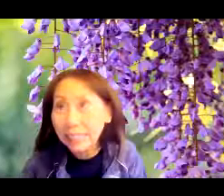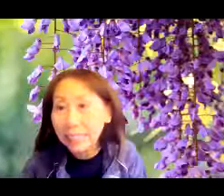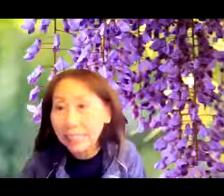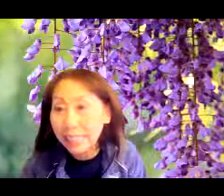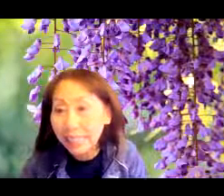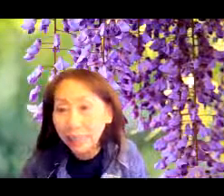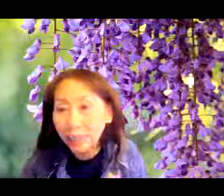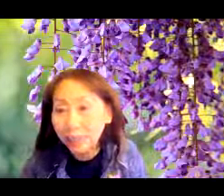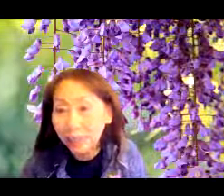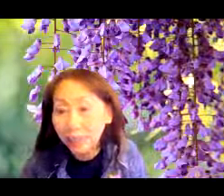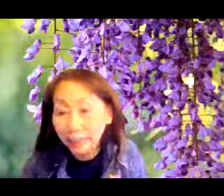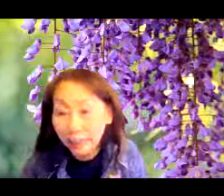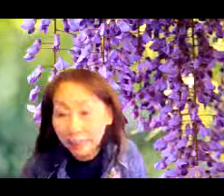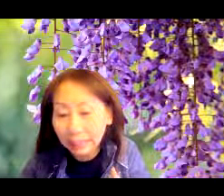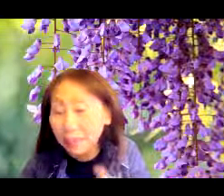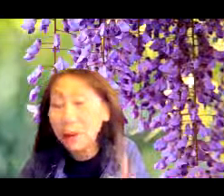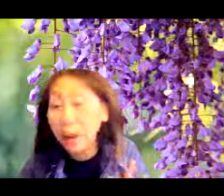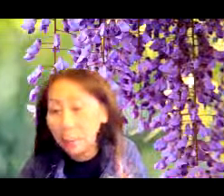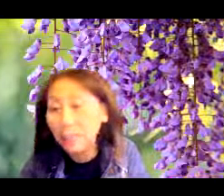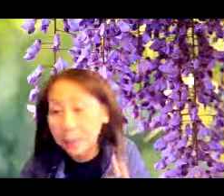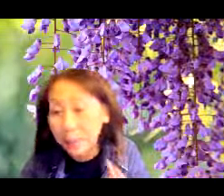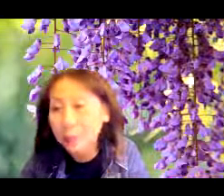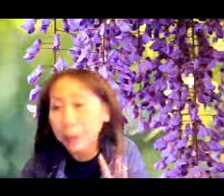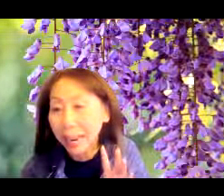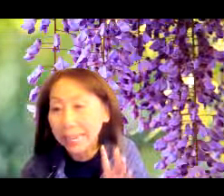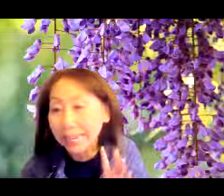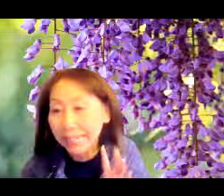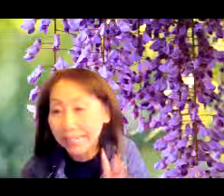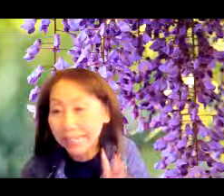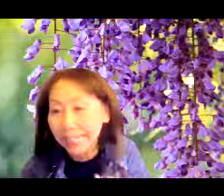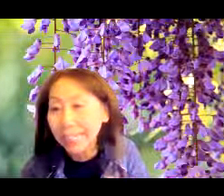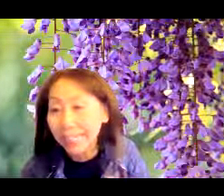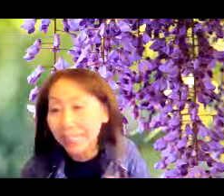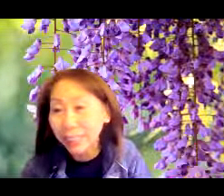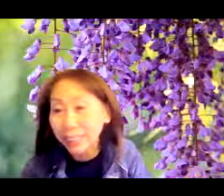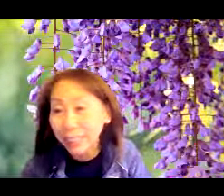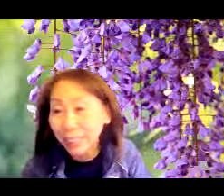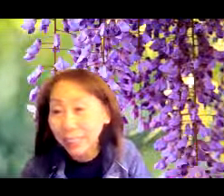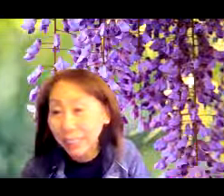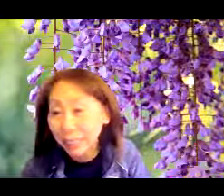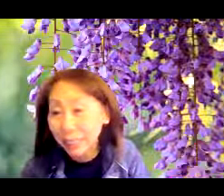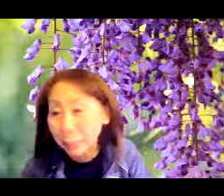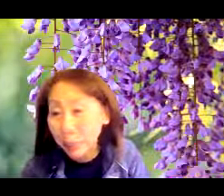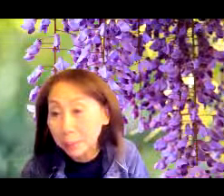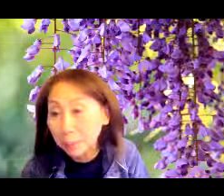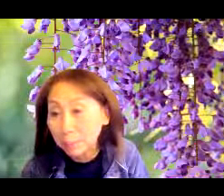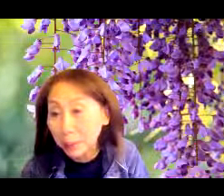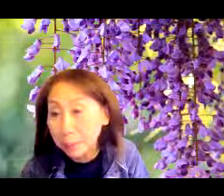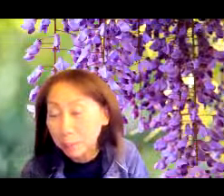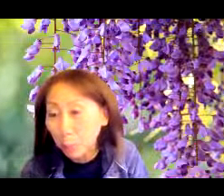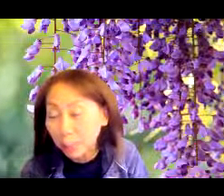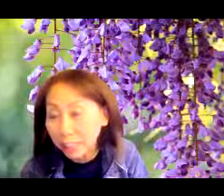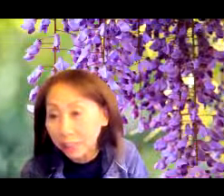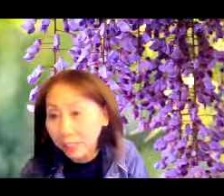I didn't hear the. I don't know how much I missed, but I did hear. I think a